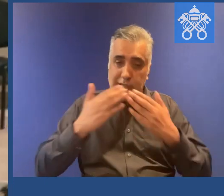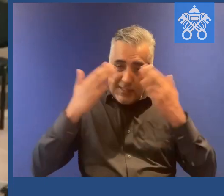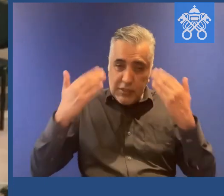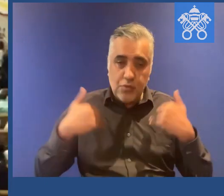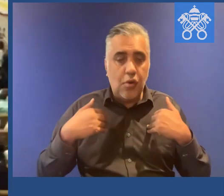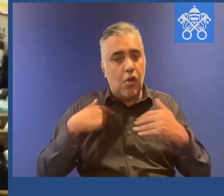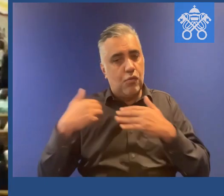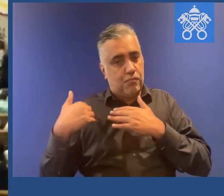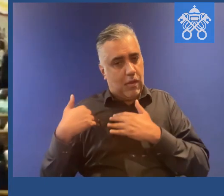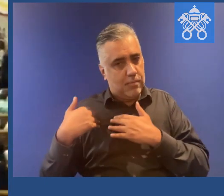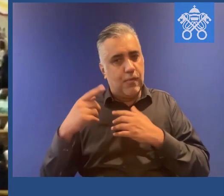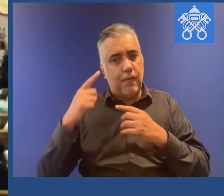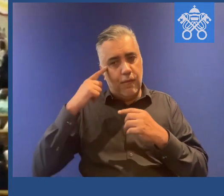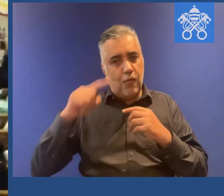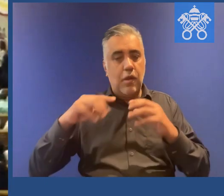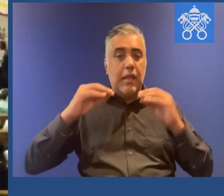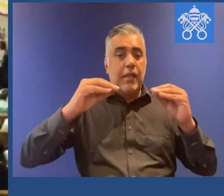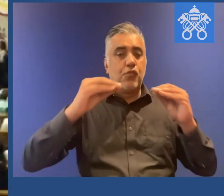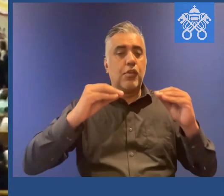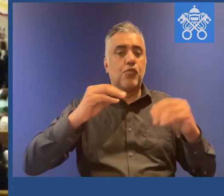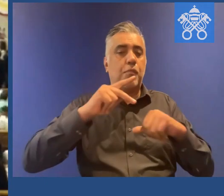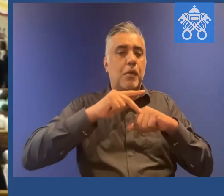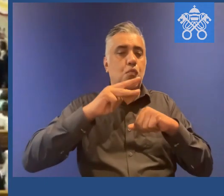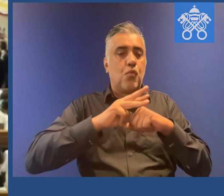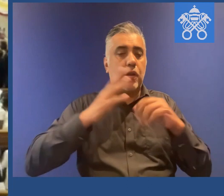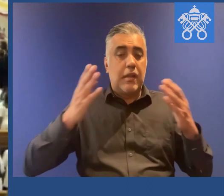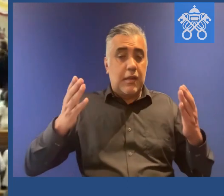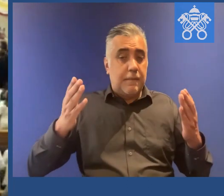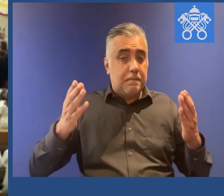are responsible for much of the education and pastoral work in